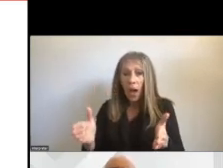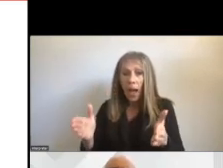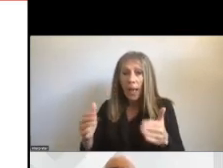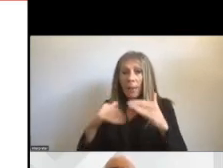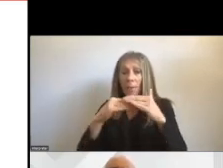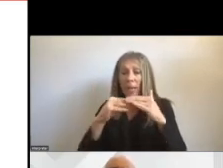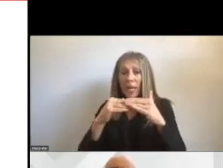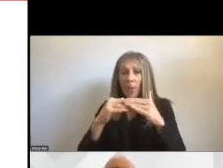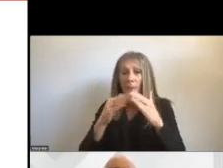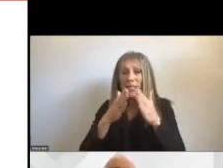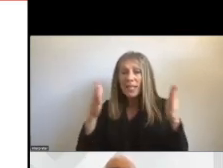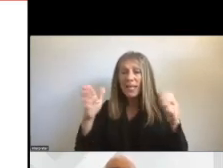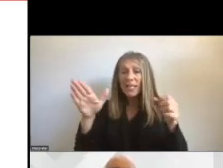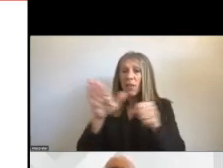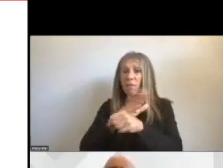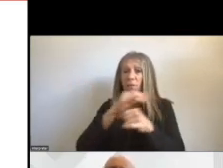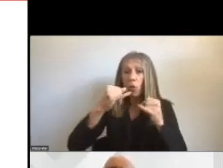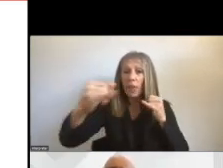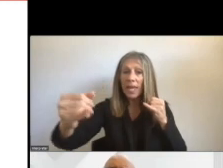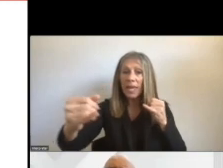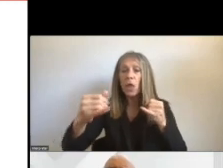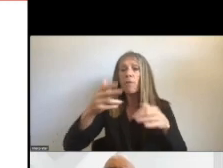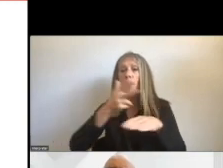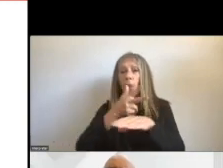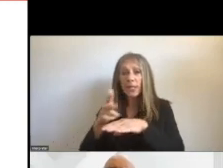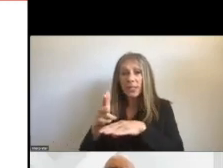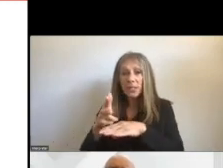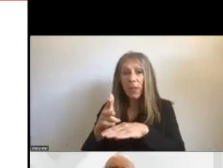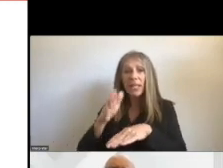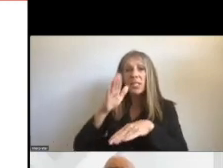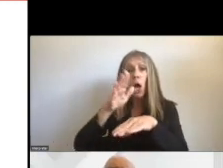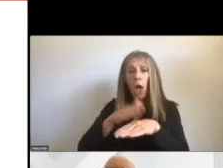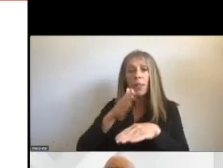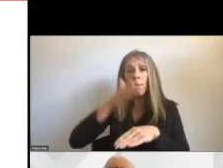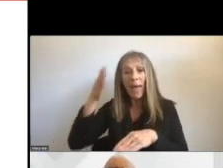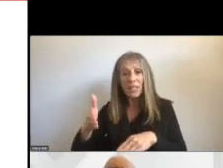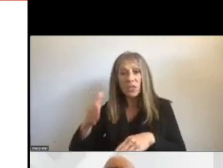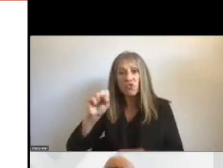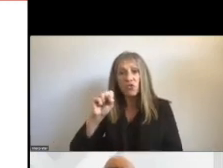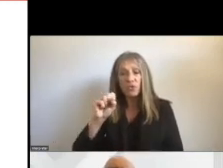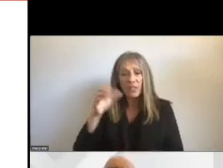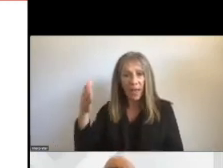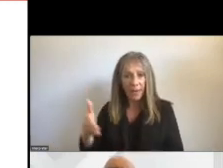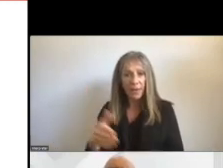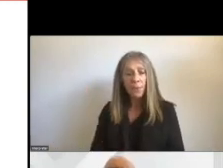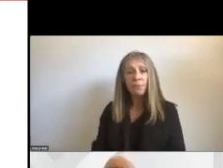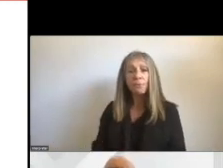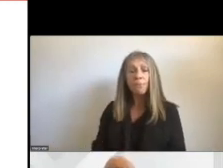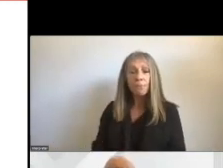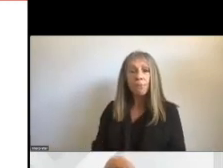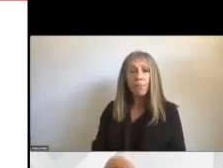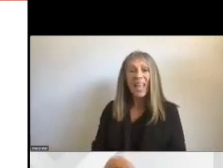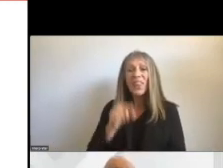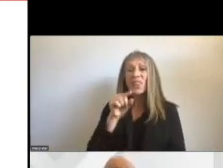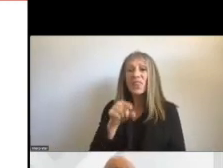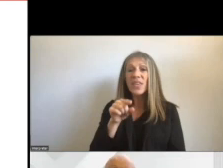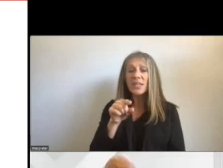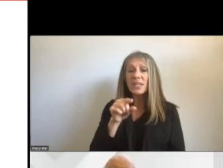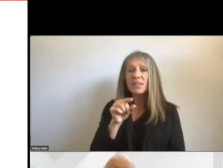the crosswalk at the end of the block face or nearest a mid-block crosswalk, and a curb ramp or blended transition is